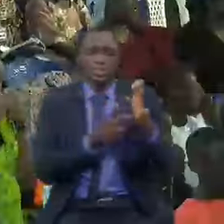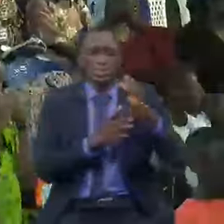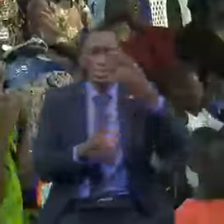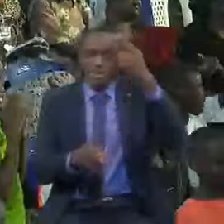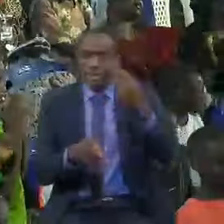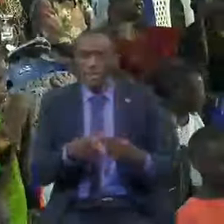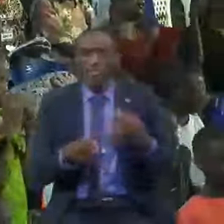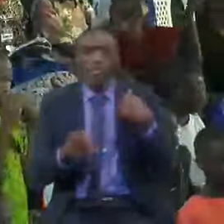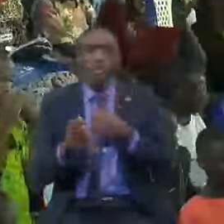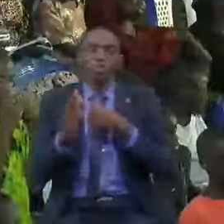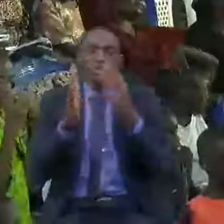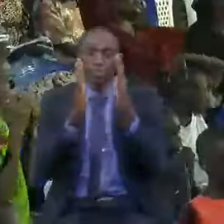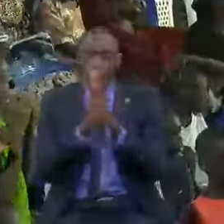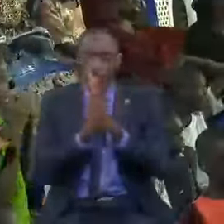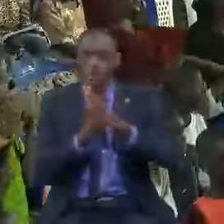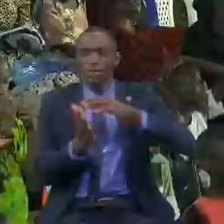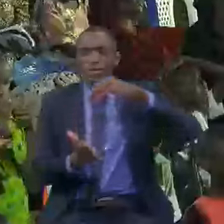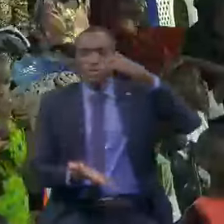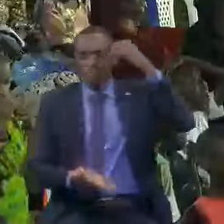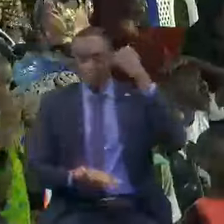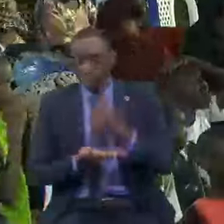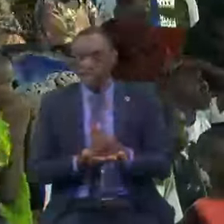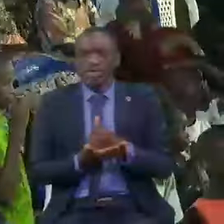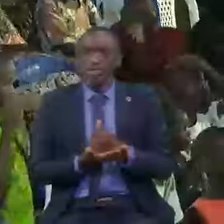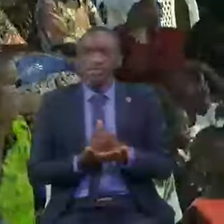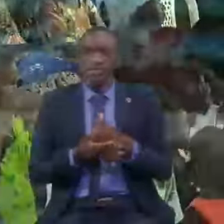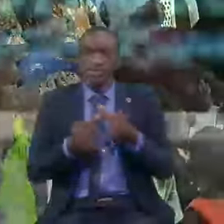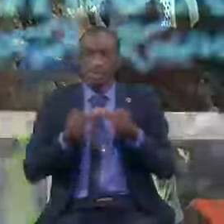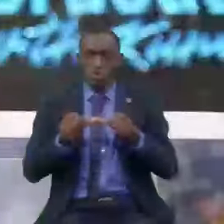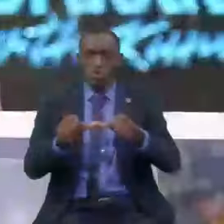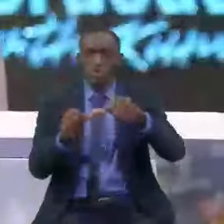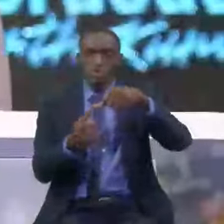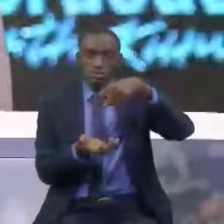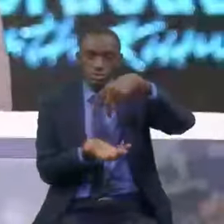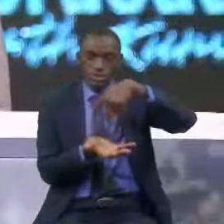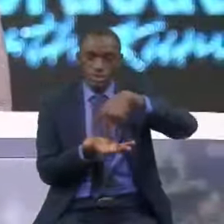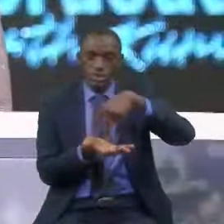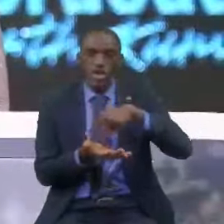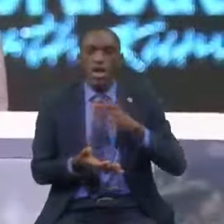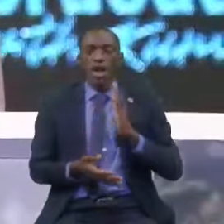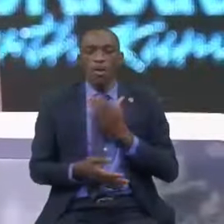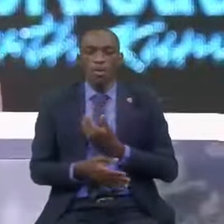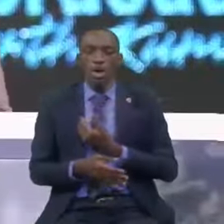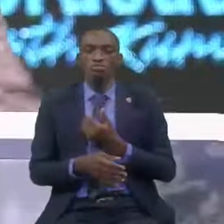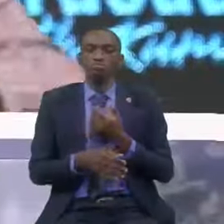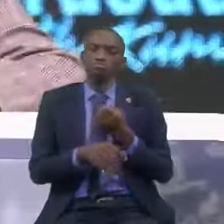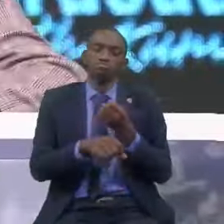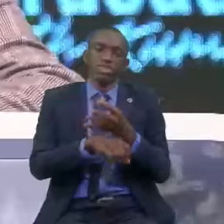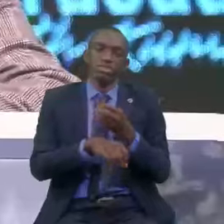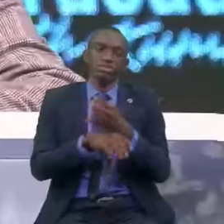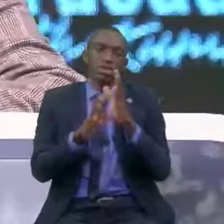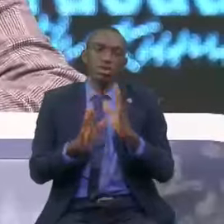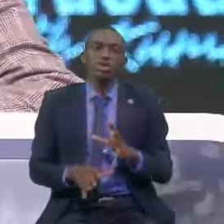pray. Keep on standing. Our counselors are there. they'll direct